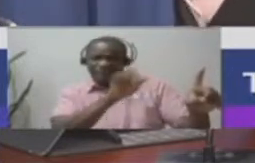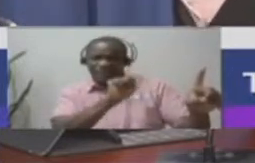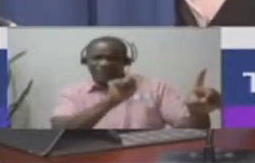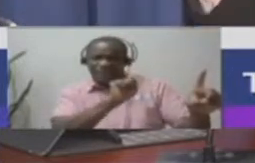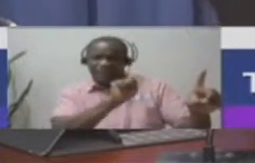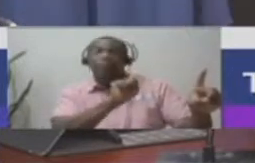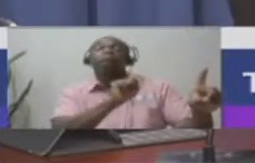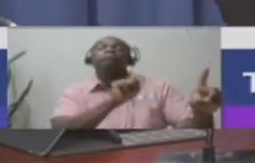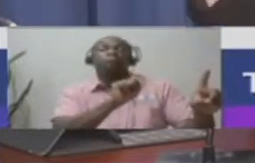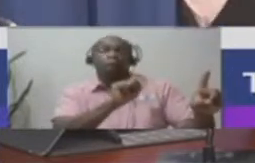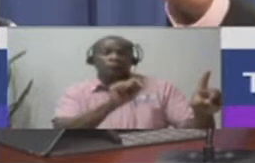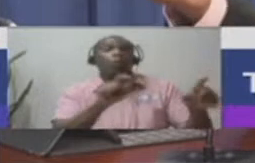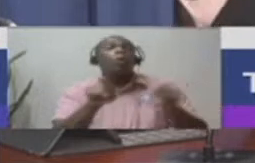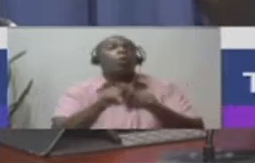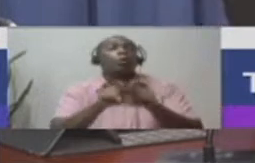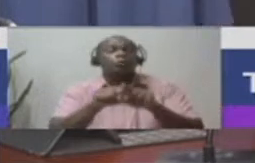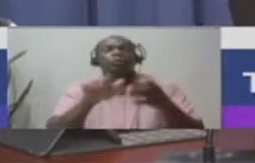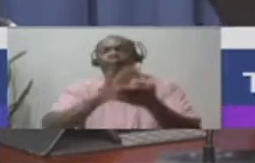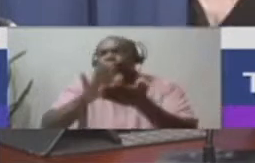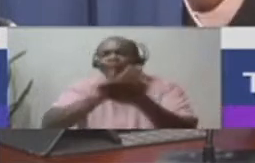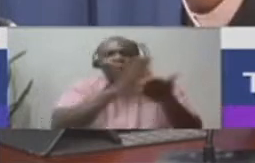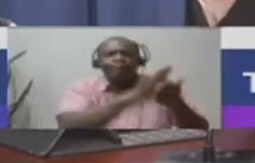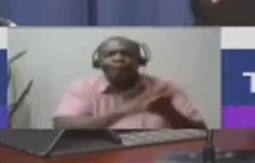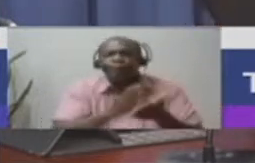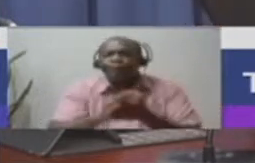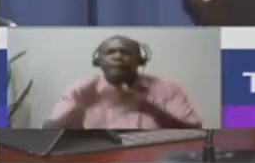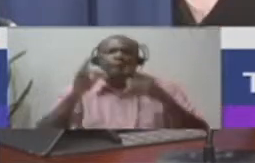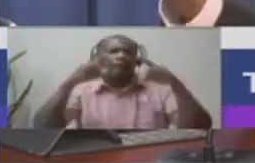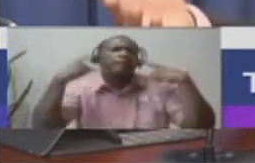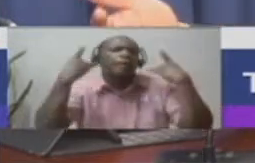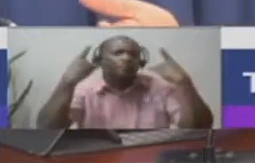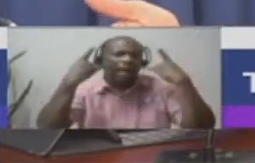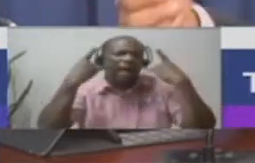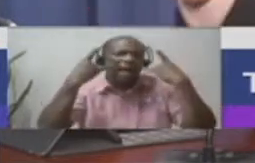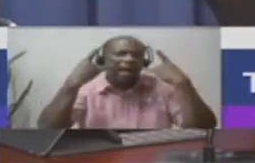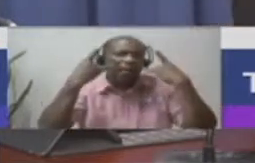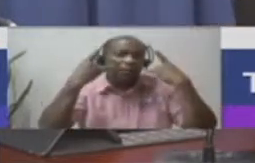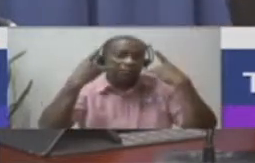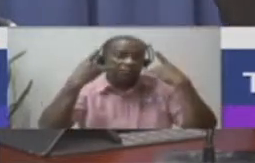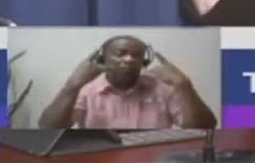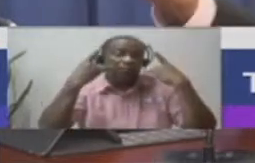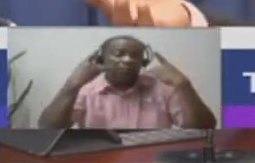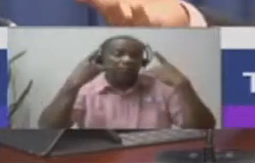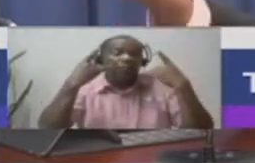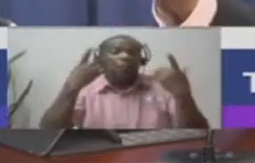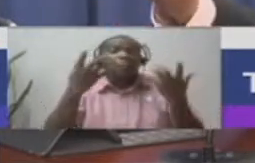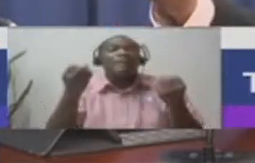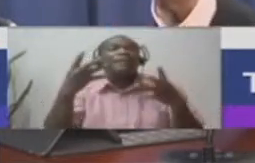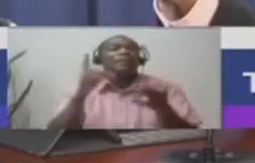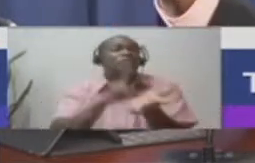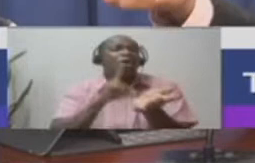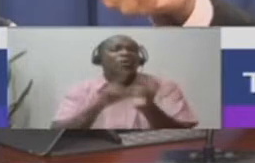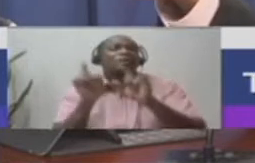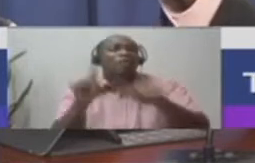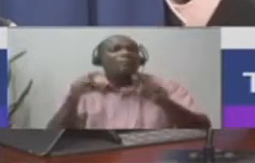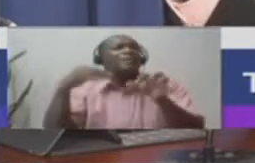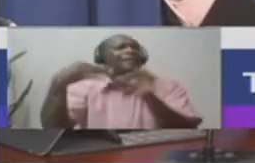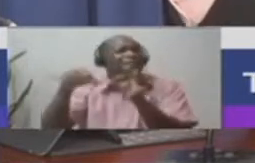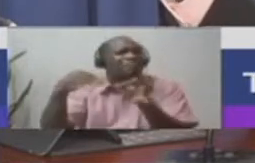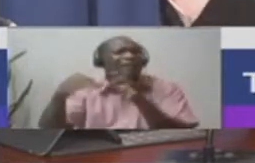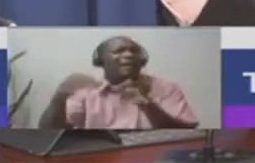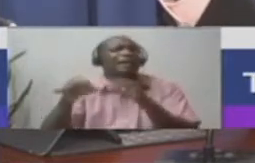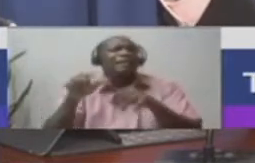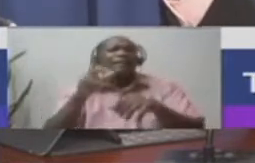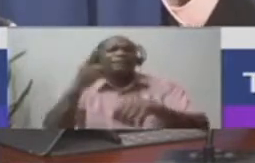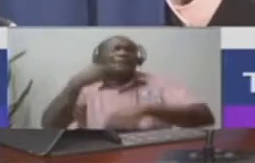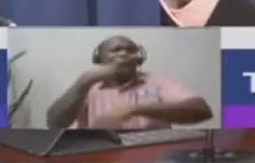up here and say, how long after your first shot you develop antibodies, the second shot. So maybe you could,